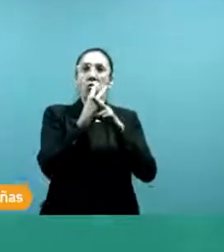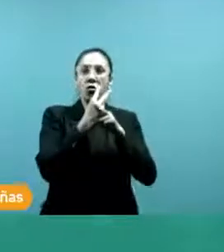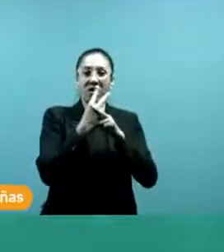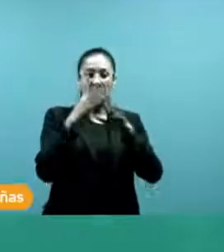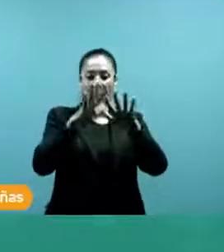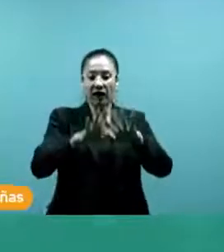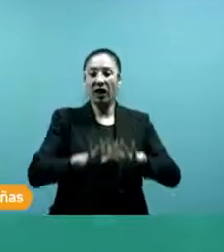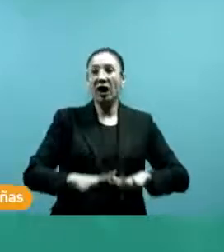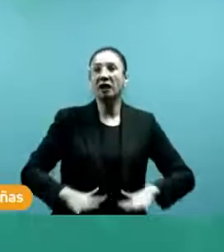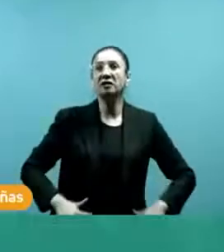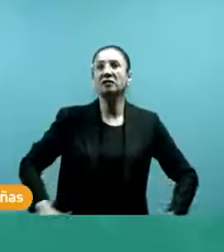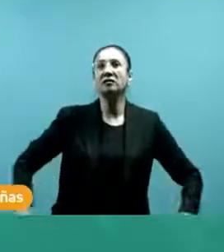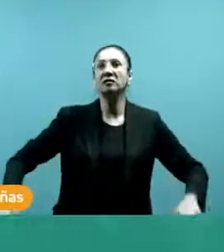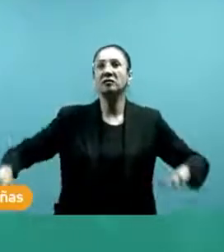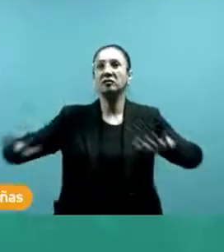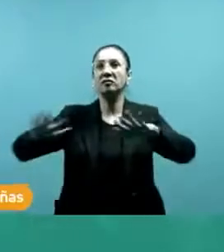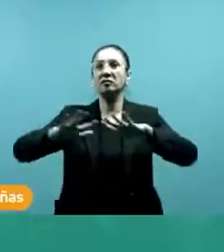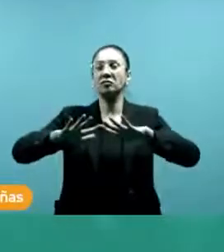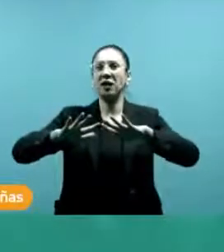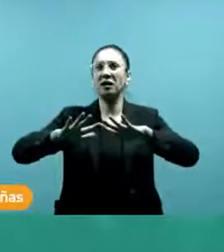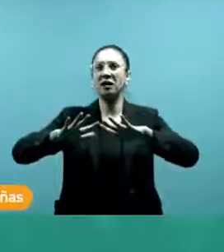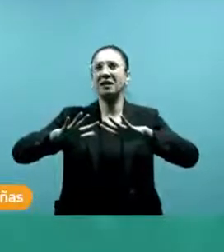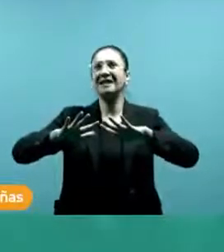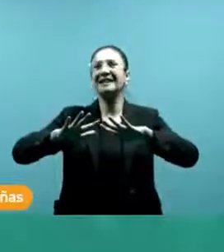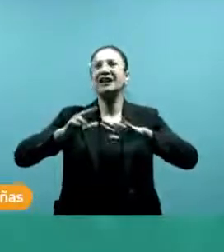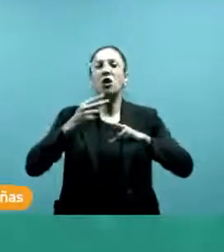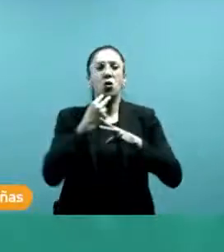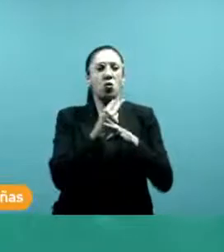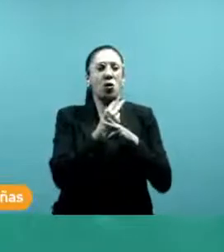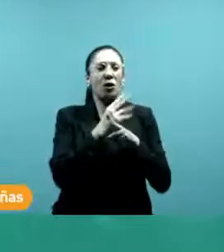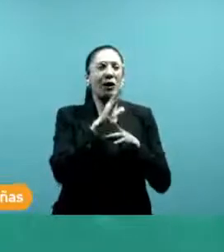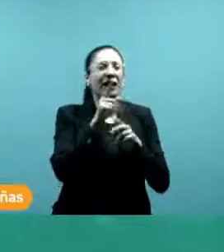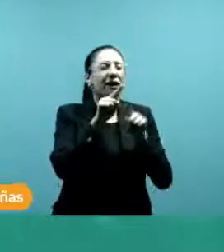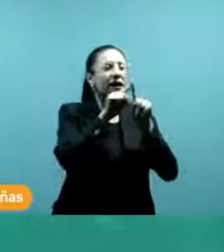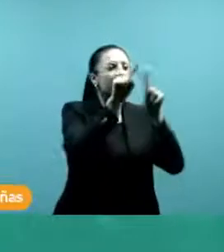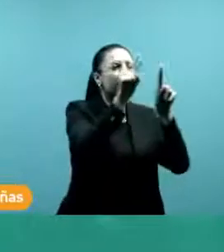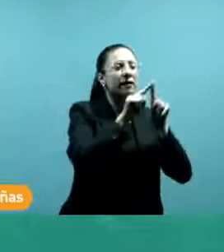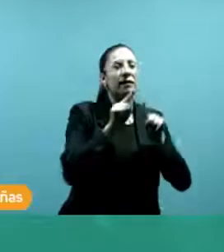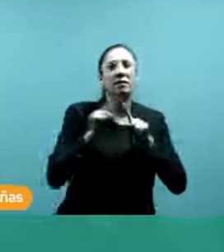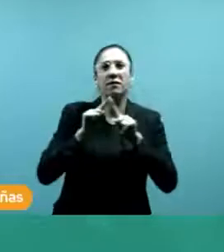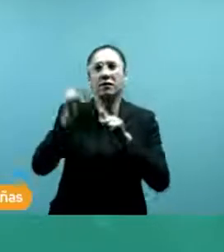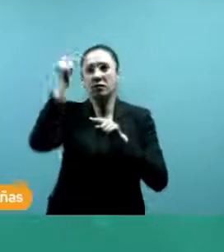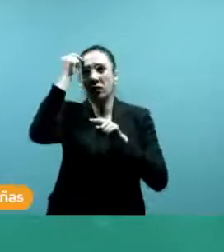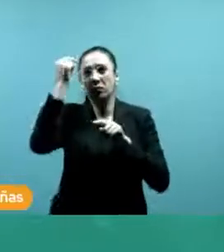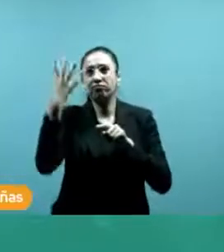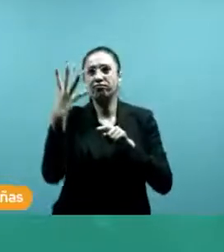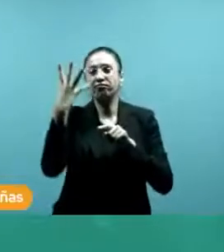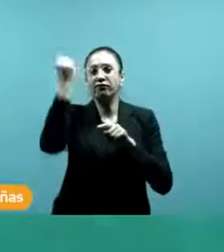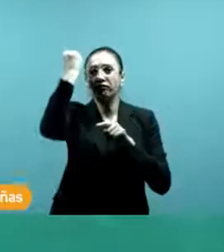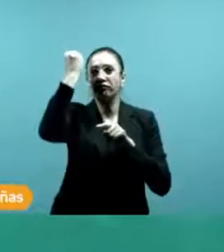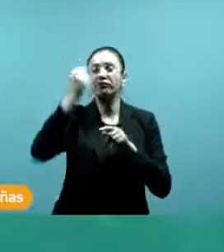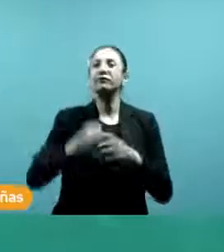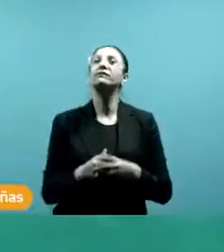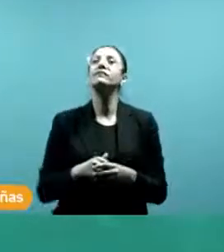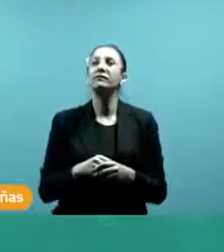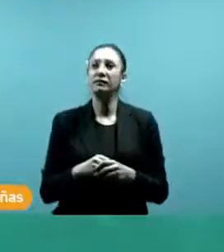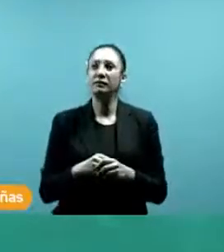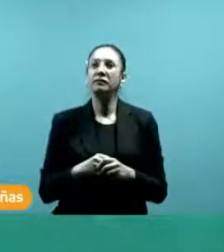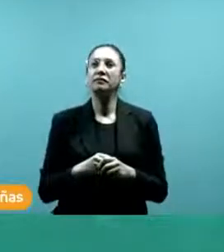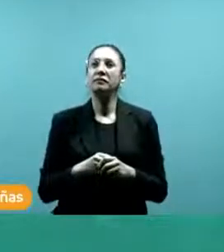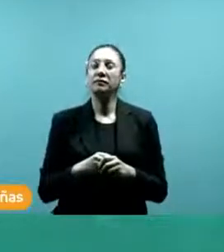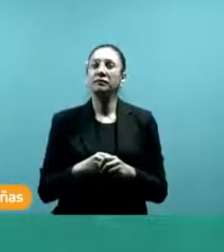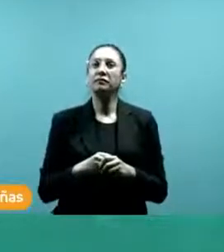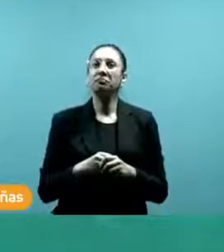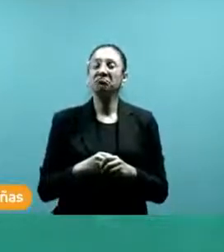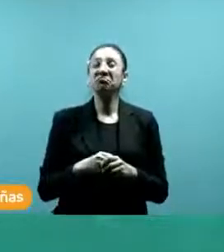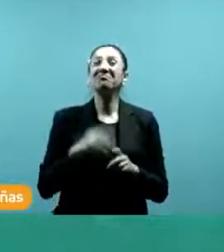preservar todas esas diferentes memorias. And you can see some other visits, again, including